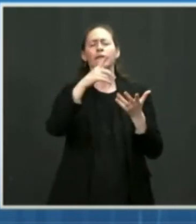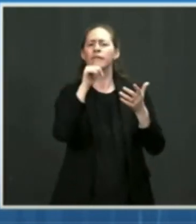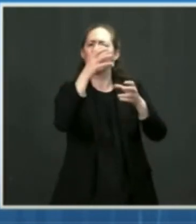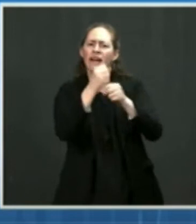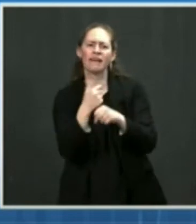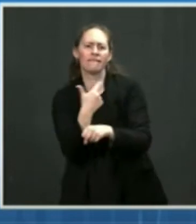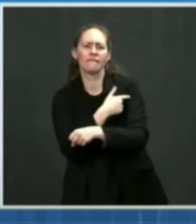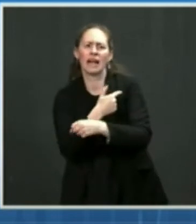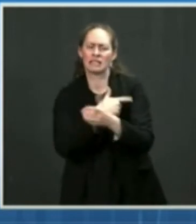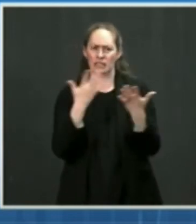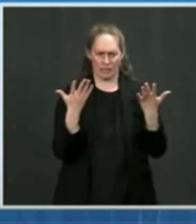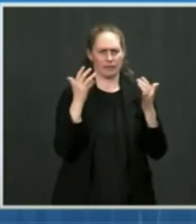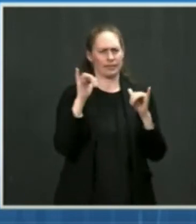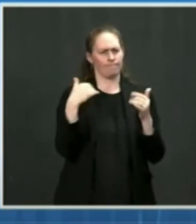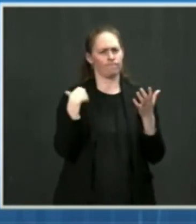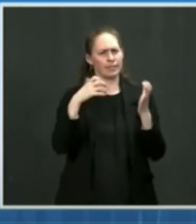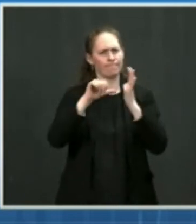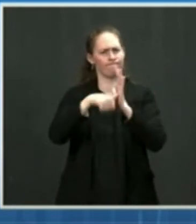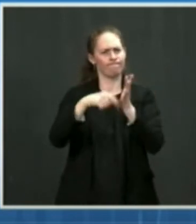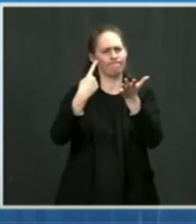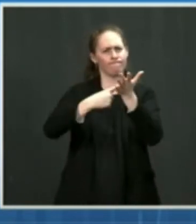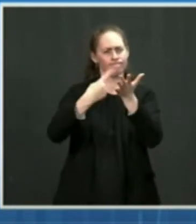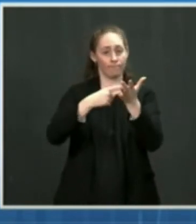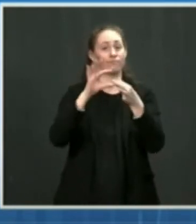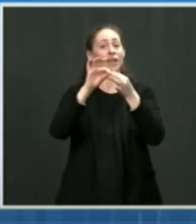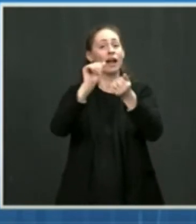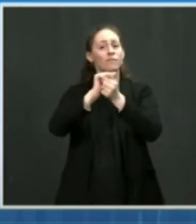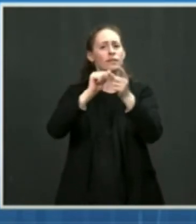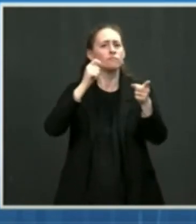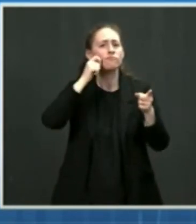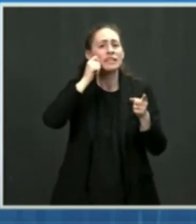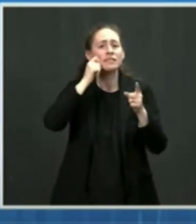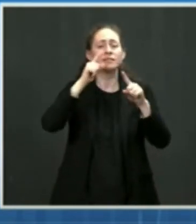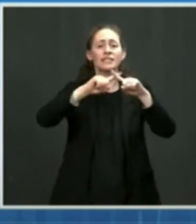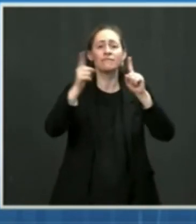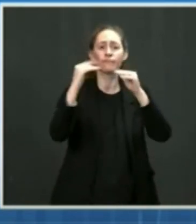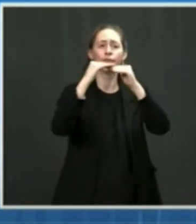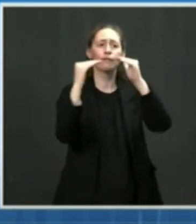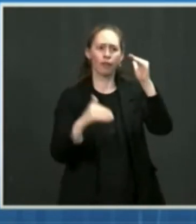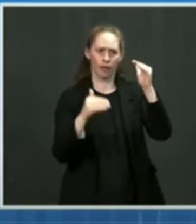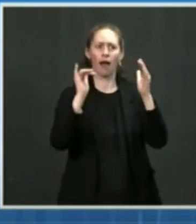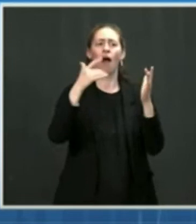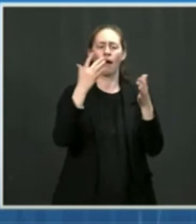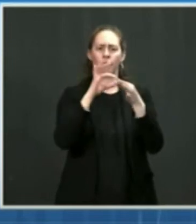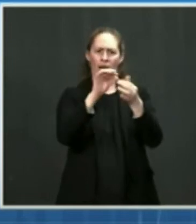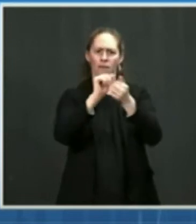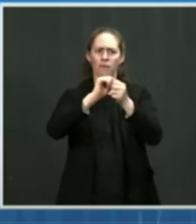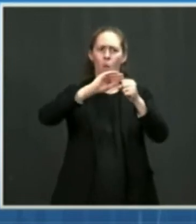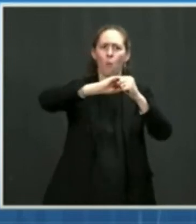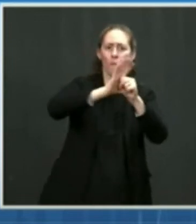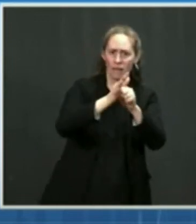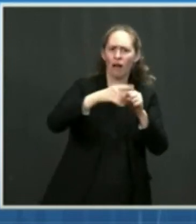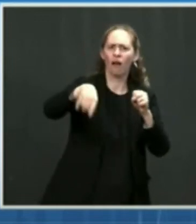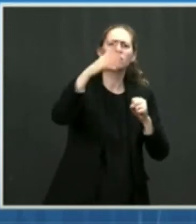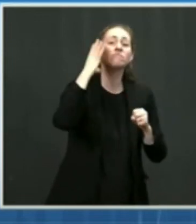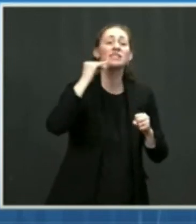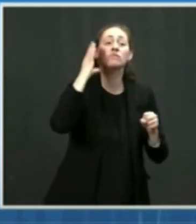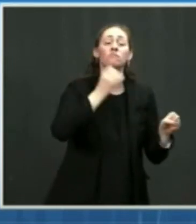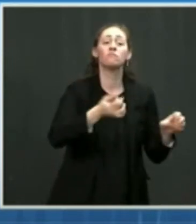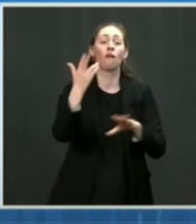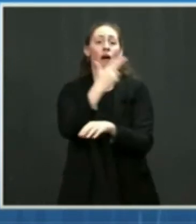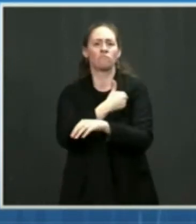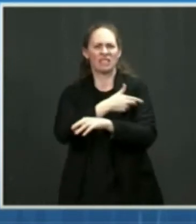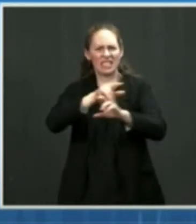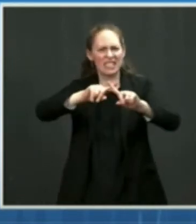report details trends in racial and ethnic disparities in COVID-19 hospitalizations across this country. Looking at data